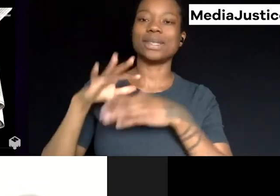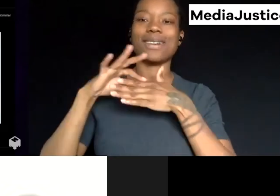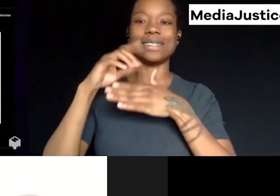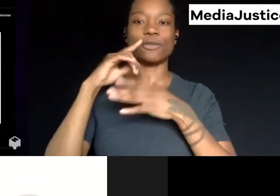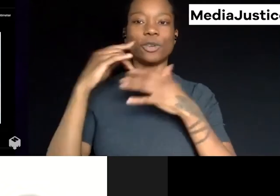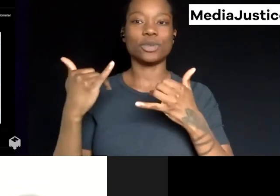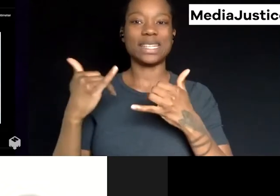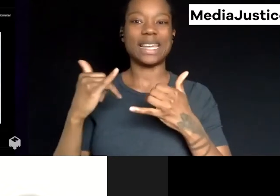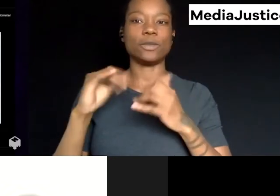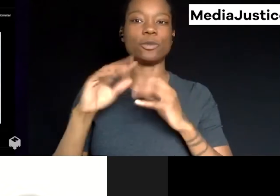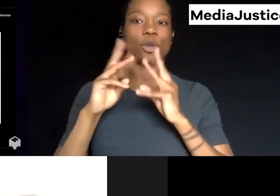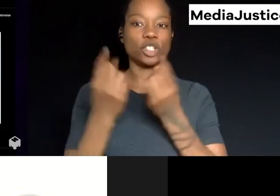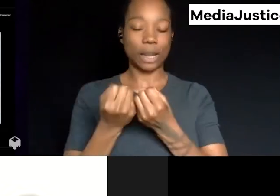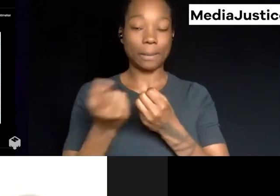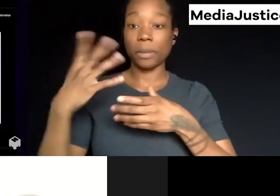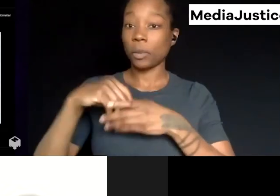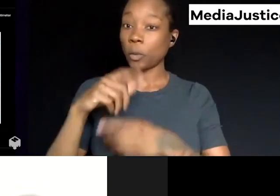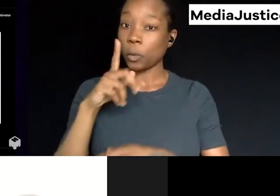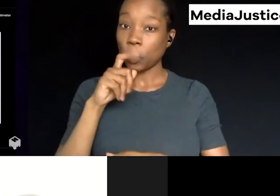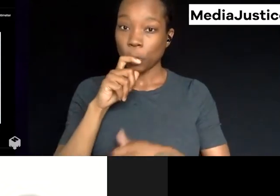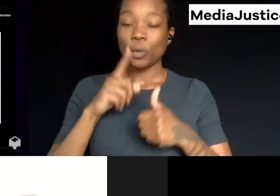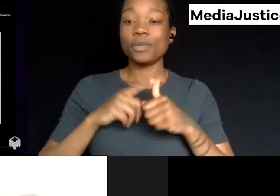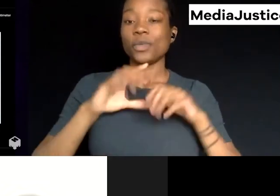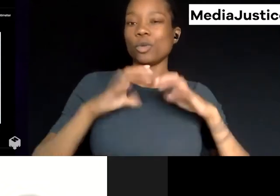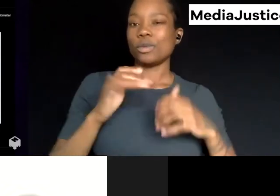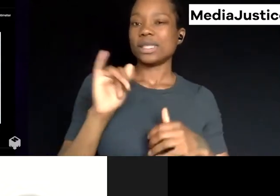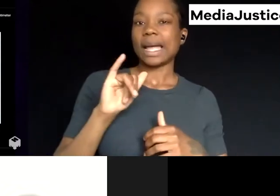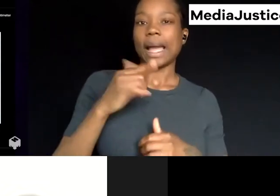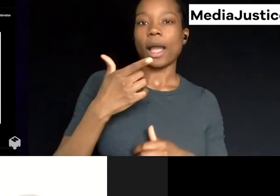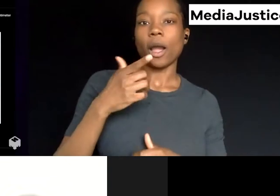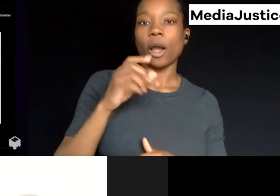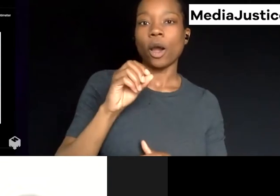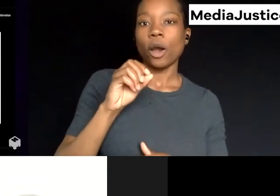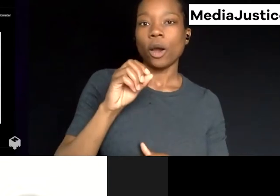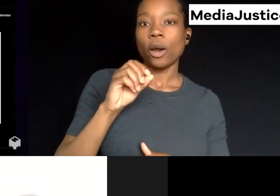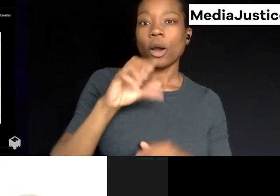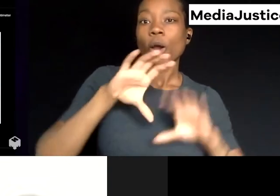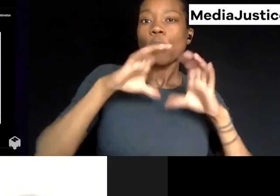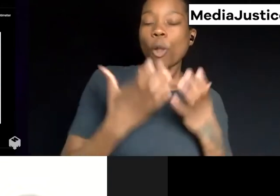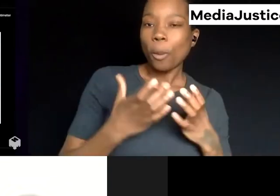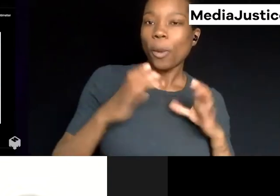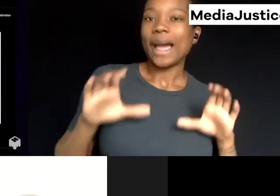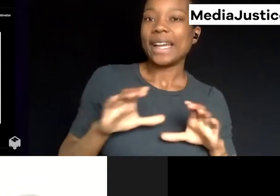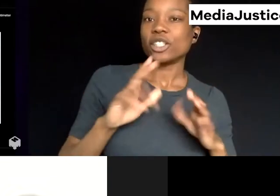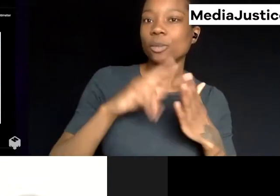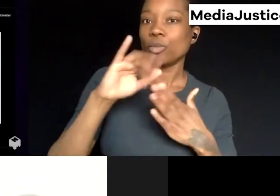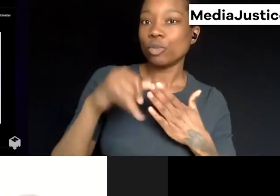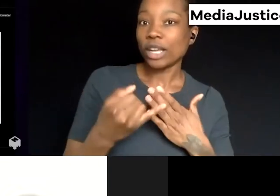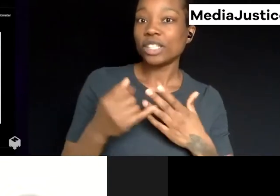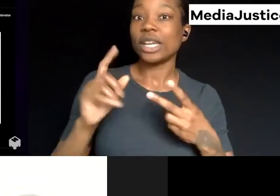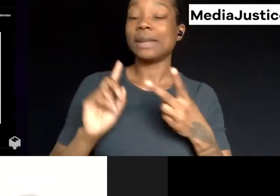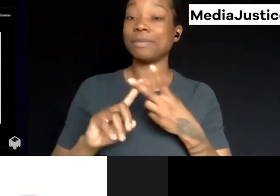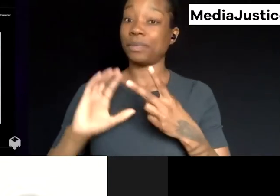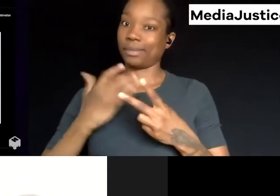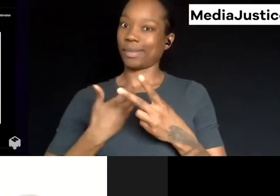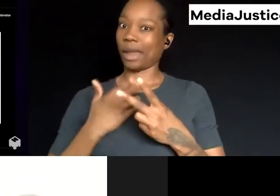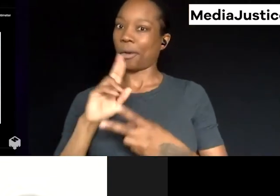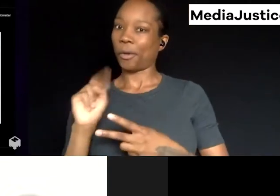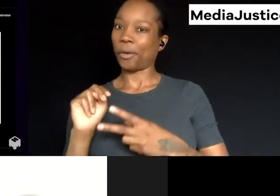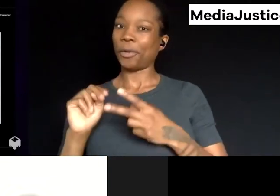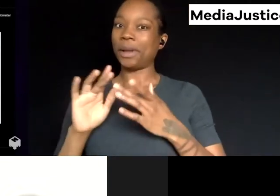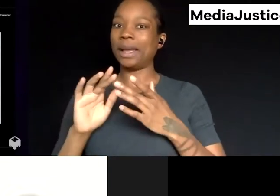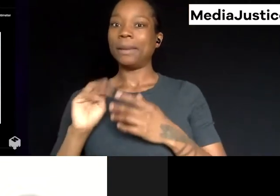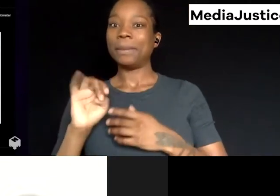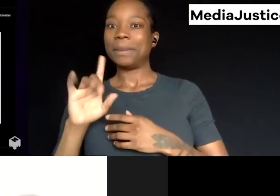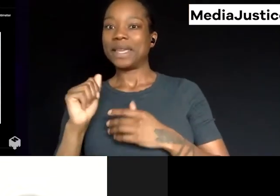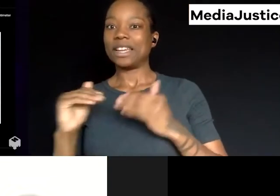includes, you know, groups like Global Action Project and our very own Media Justice, which before we were known as Media